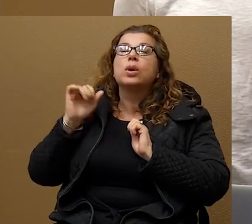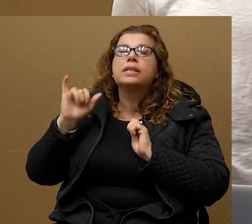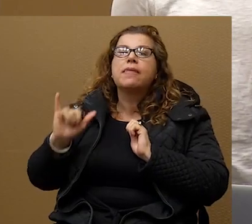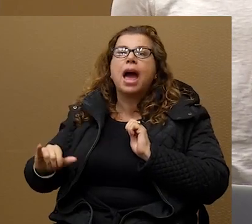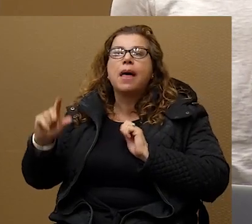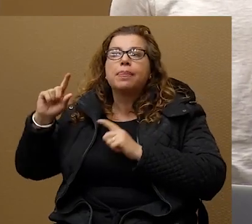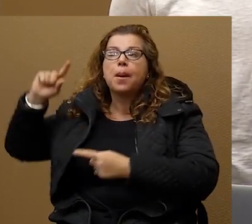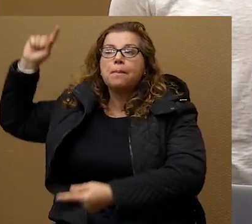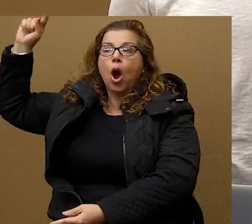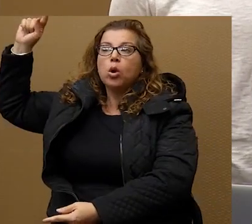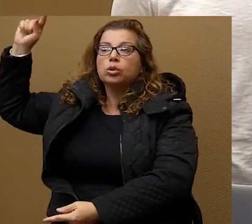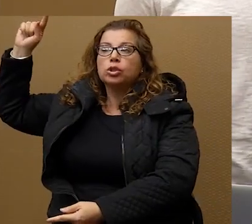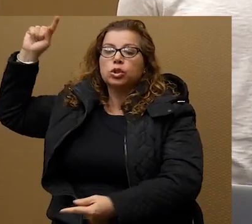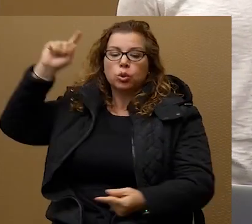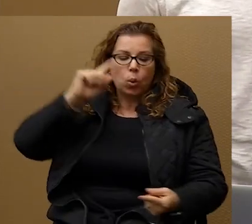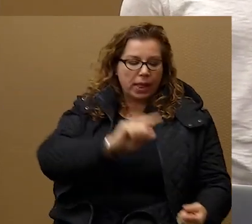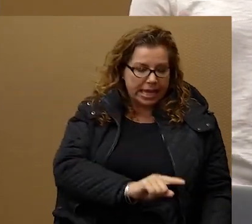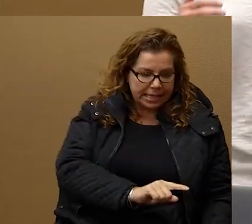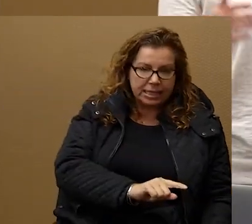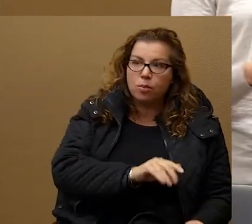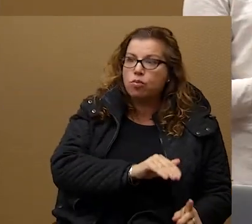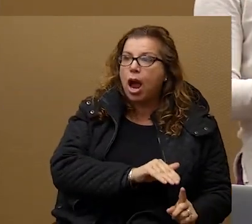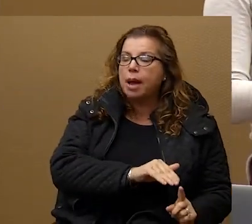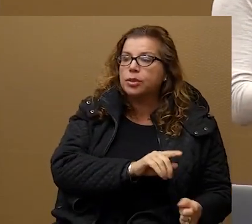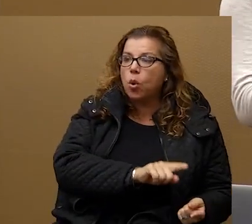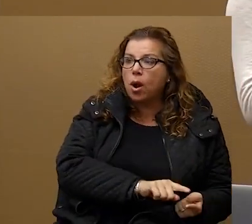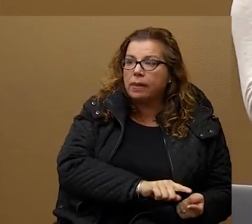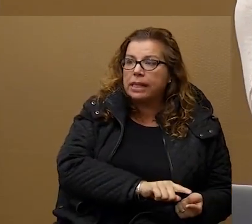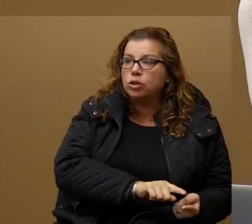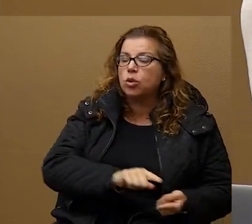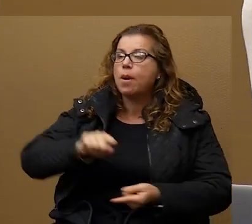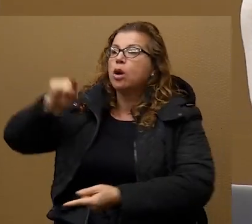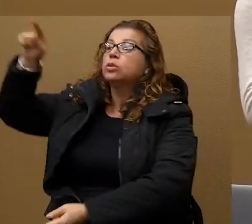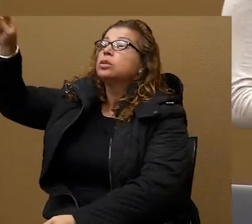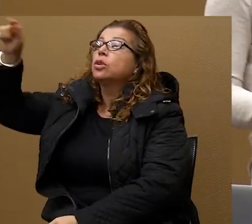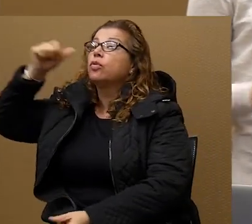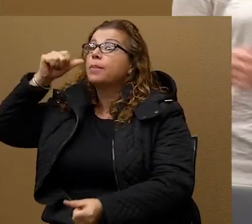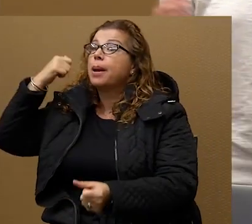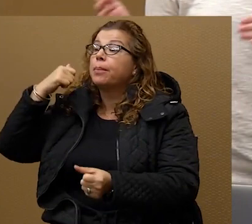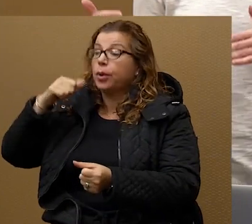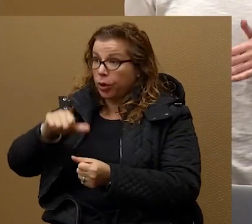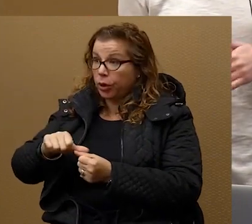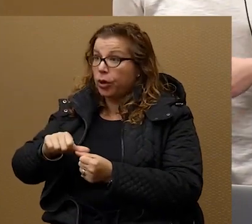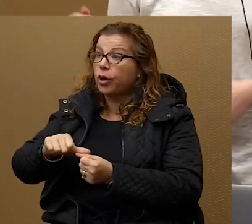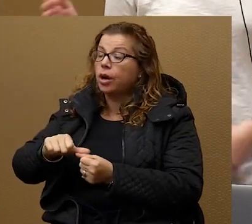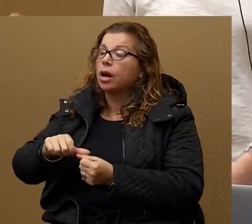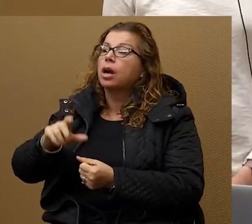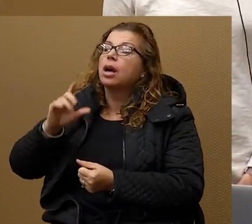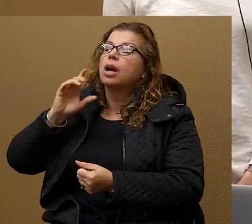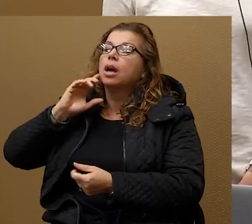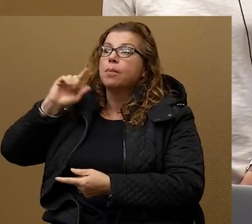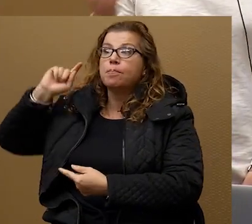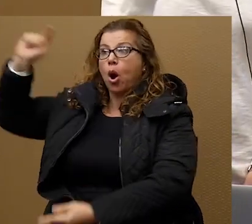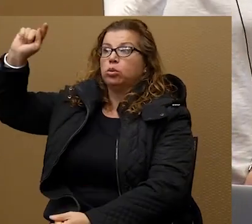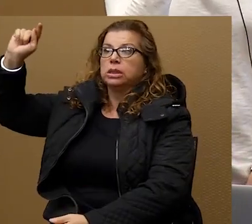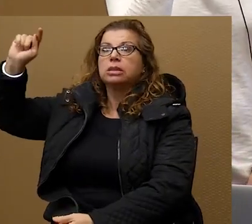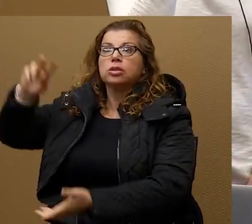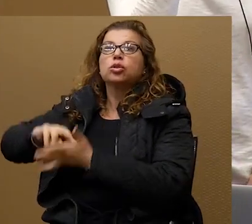to most? So most to least is hand over hand, and then least to most is just a